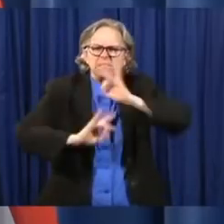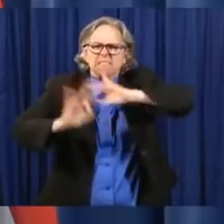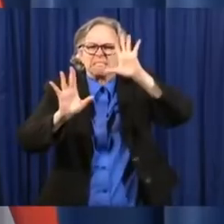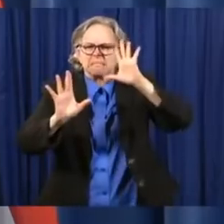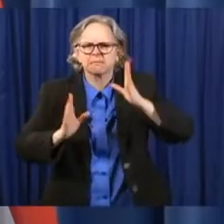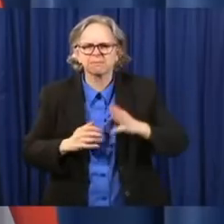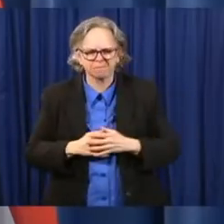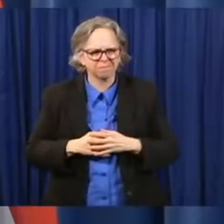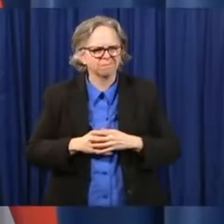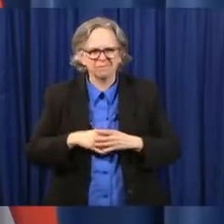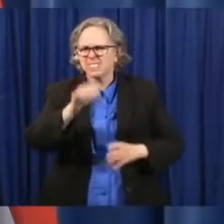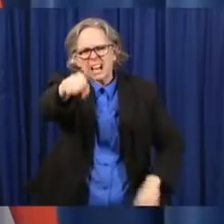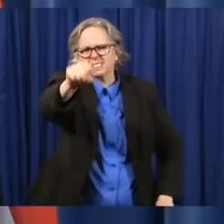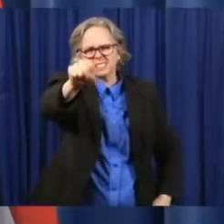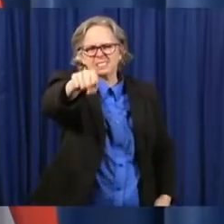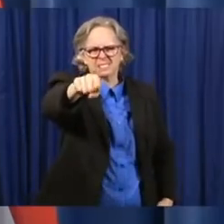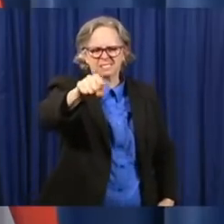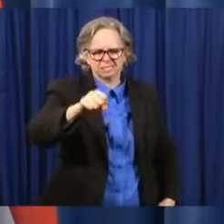So yes, I think absolutely.